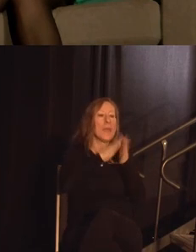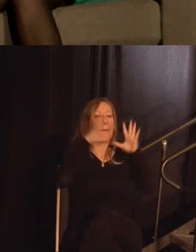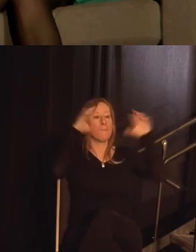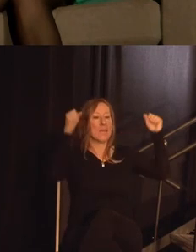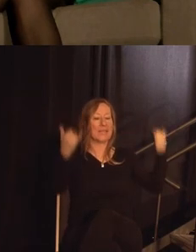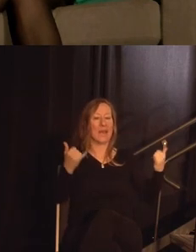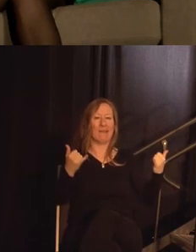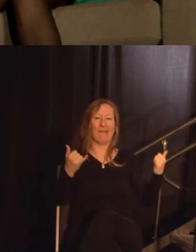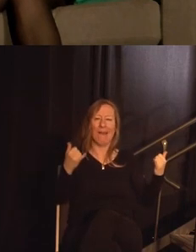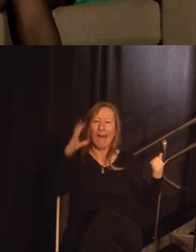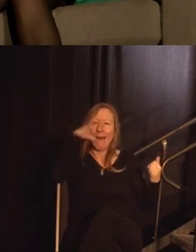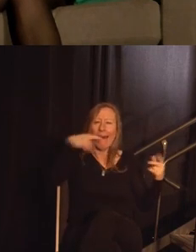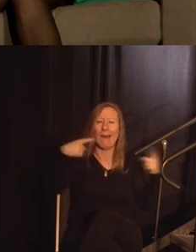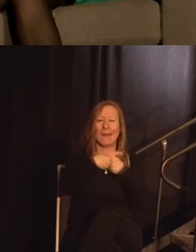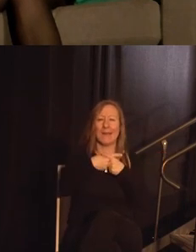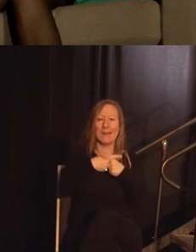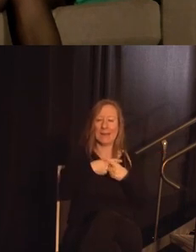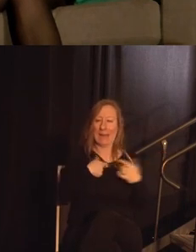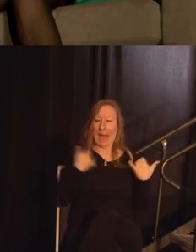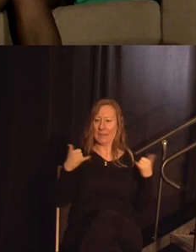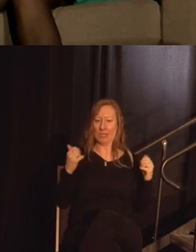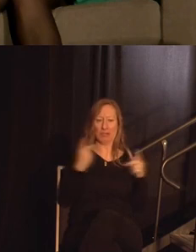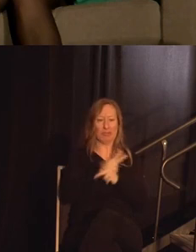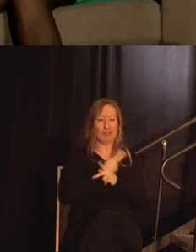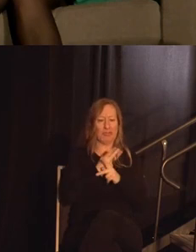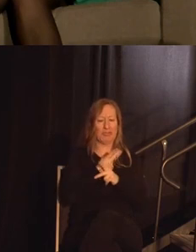these weird ice pops.